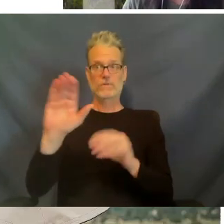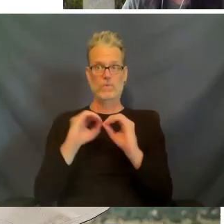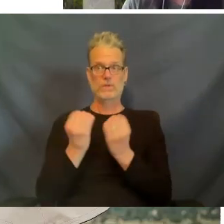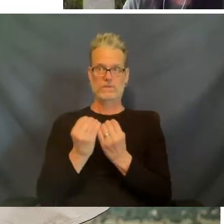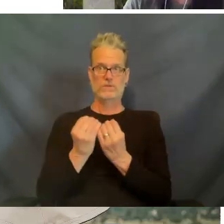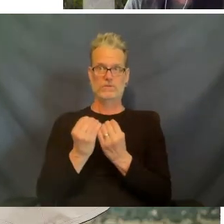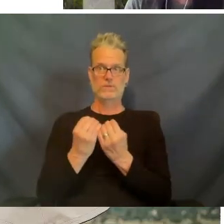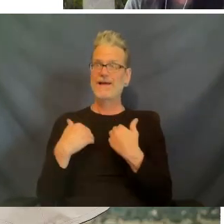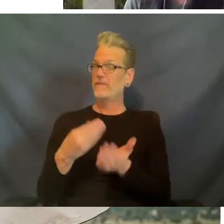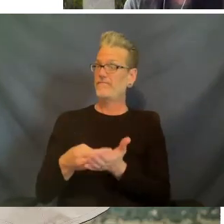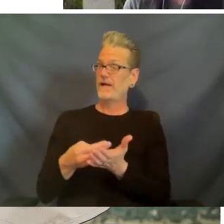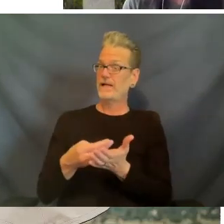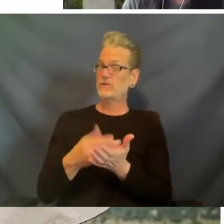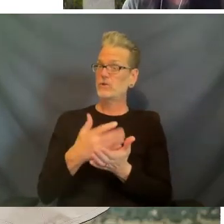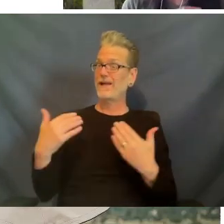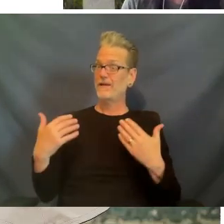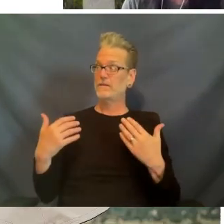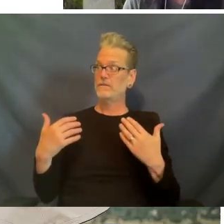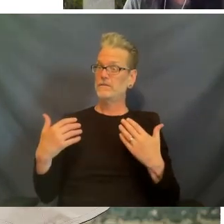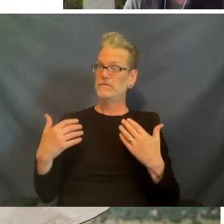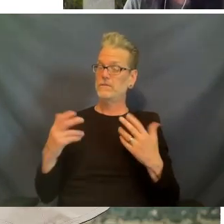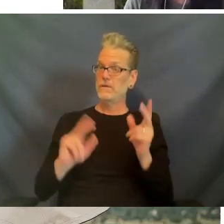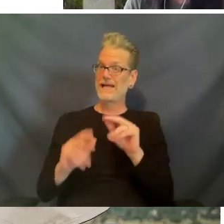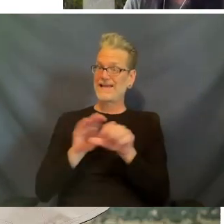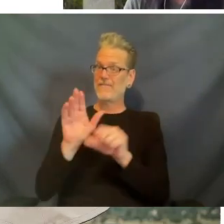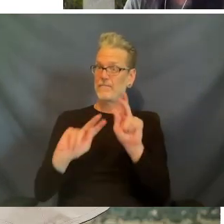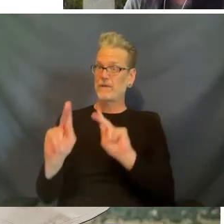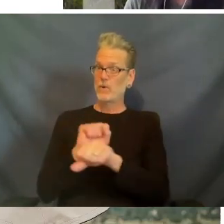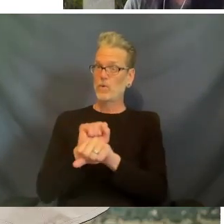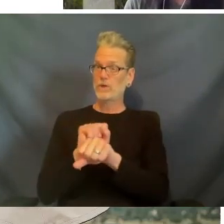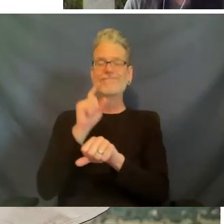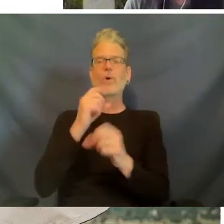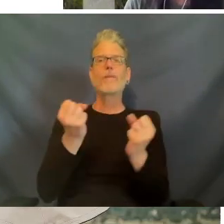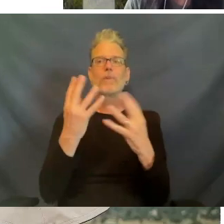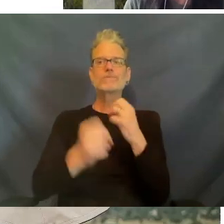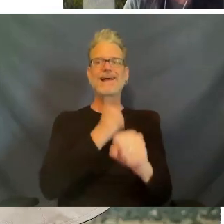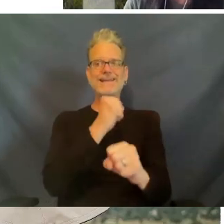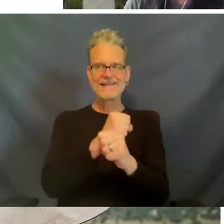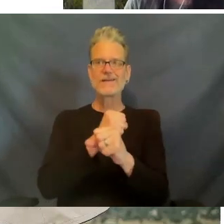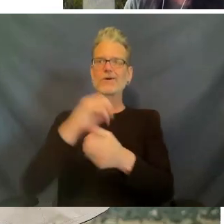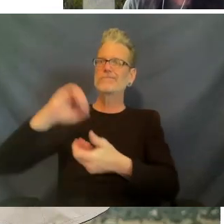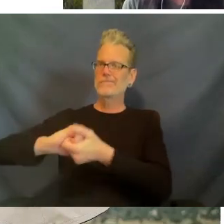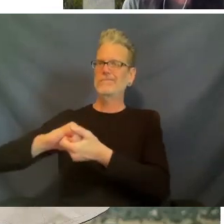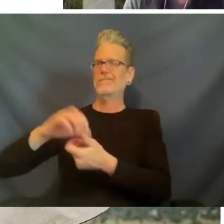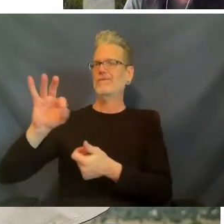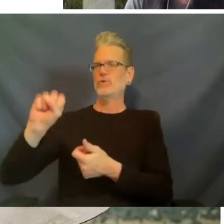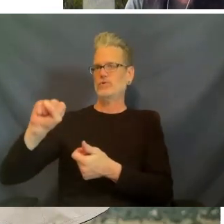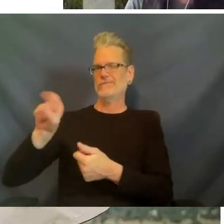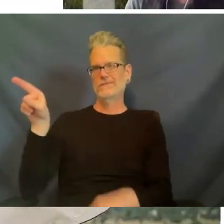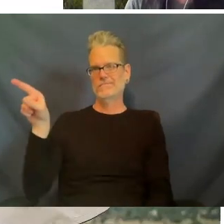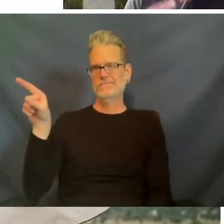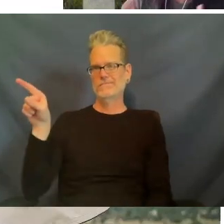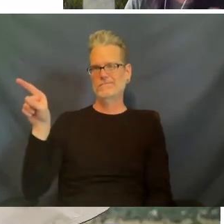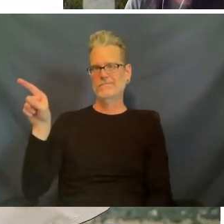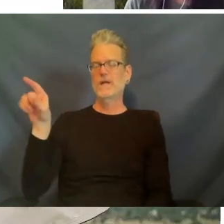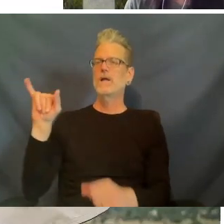the financial and human capacity to enter into a multi-year relationship with the Forest Service, which, as we heard, operates on